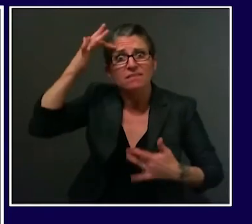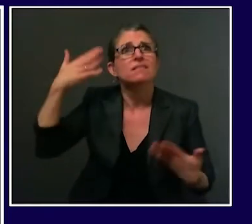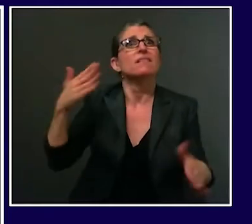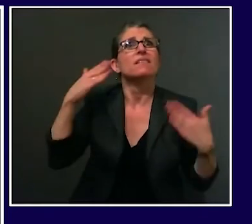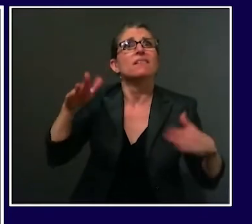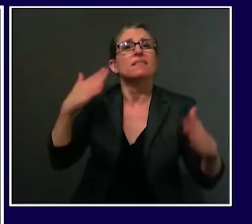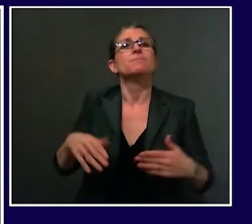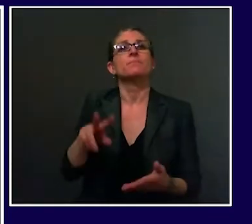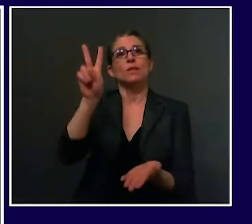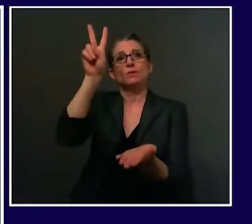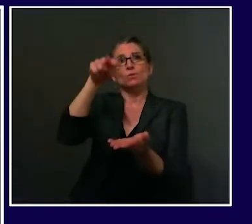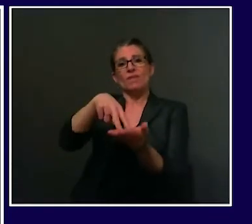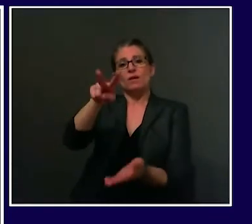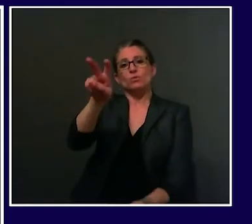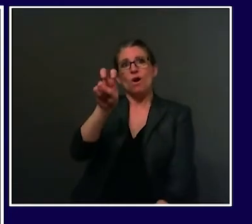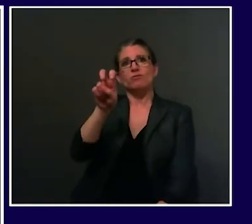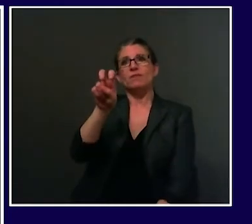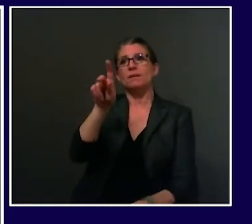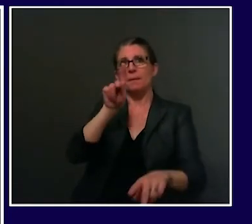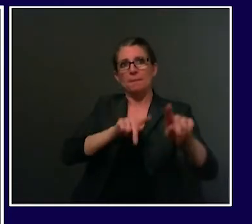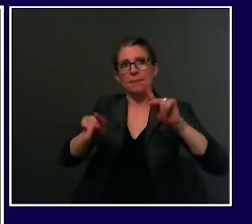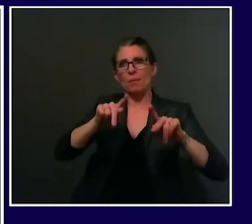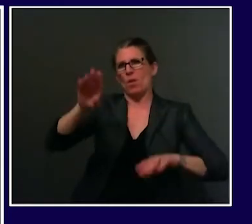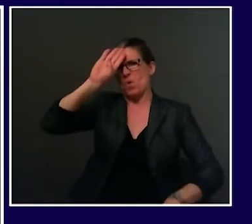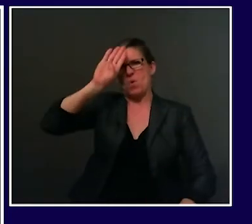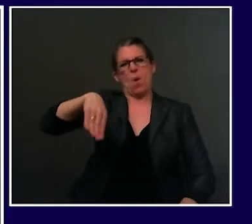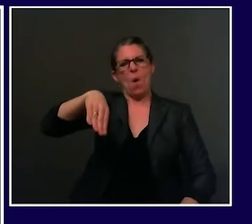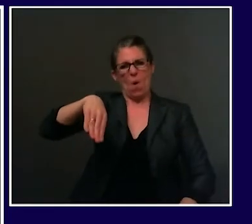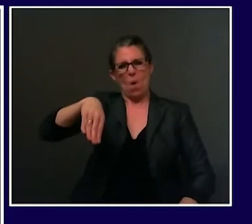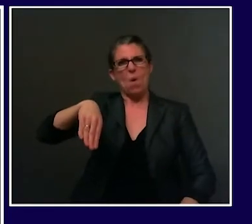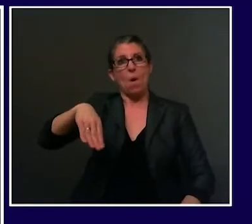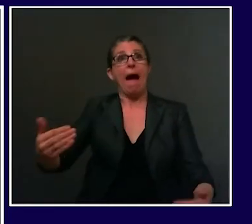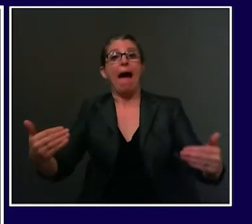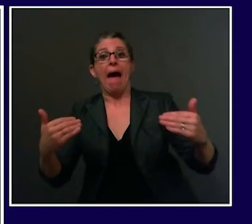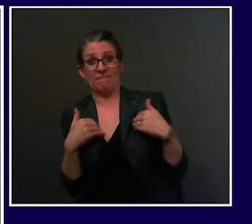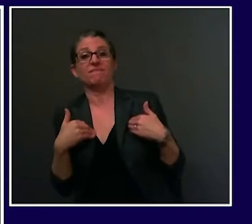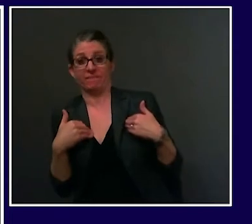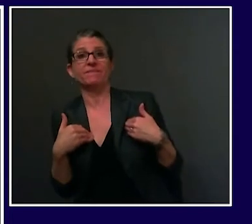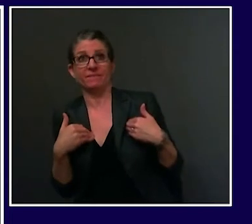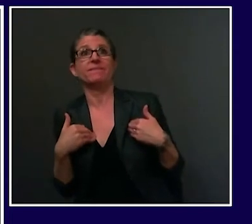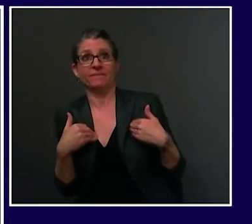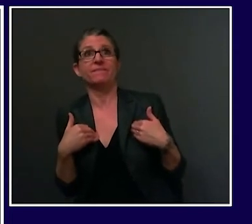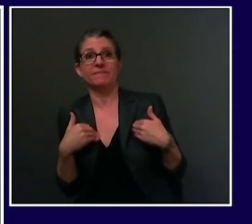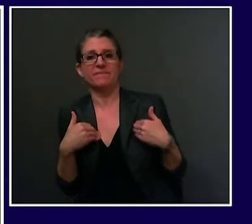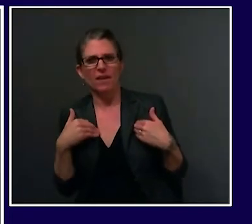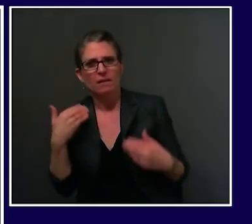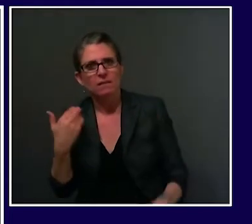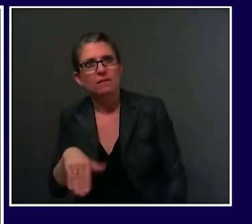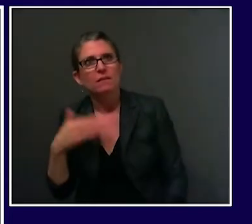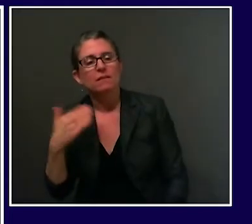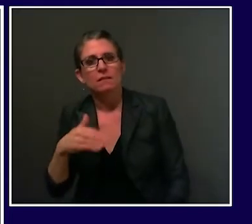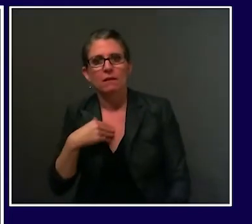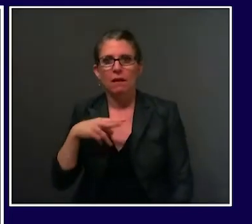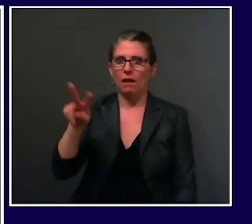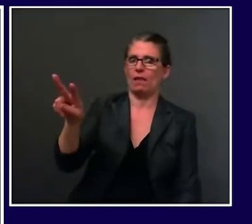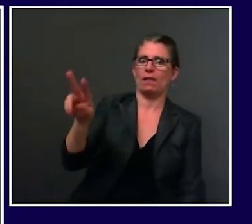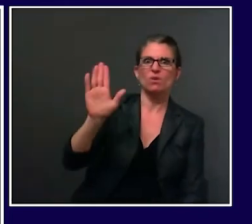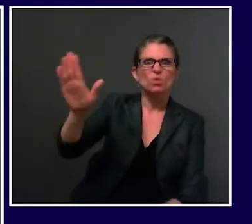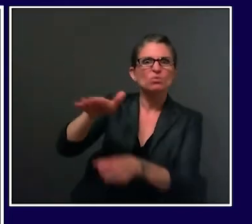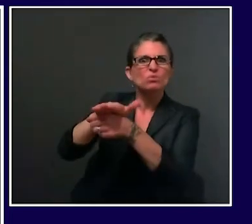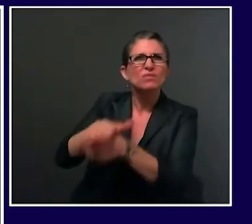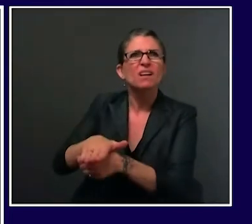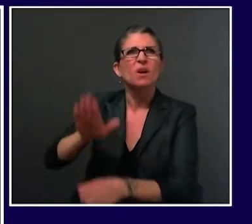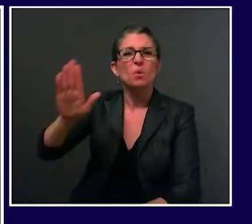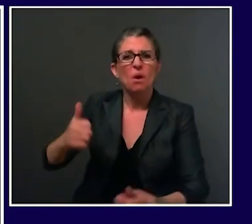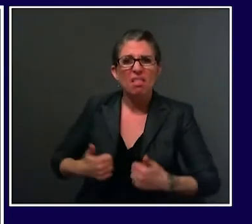those test results back, they came back positive. Can only begin to imagine the psychological weight that carries